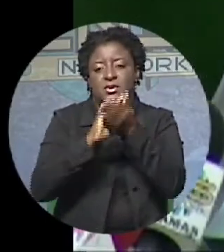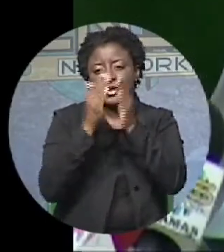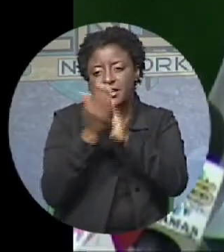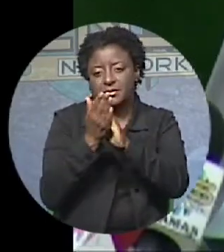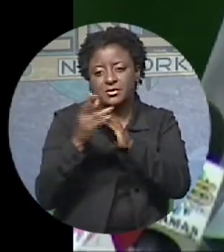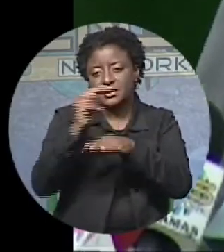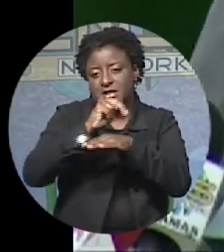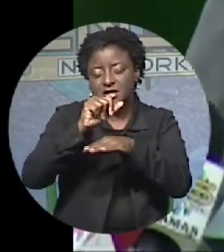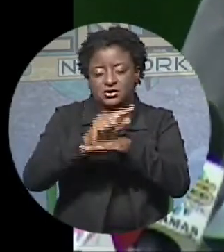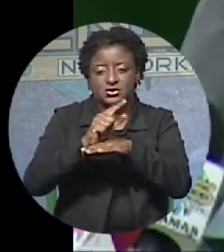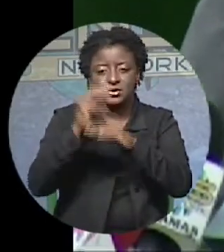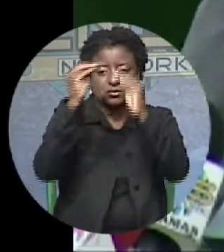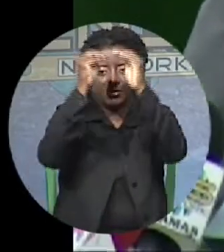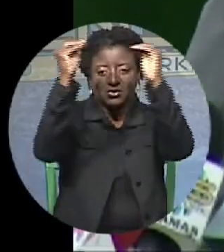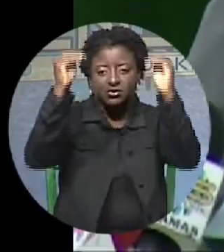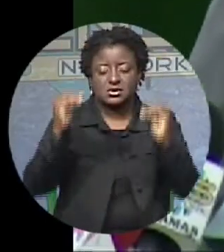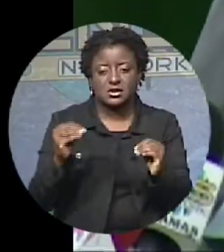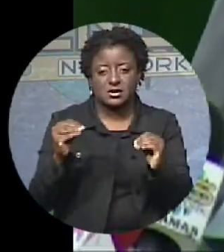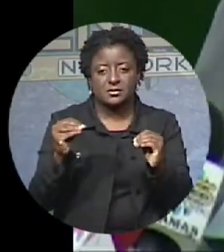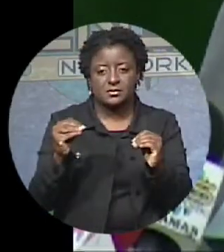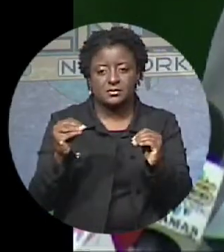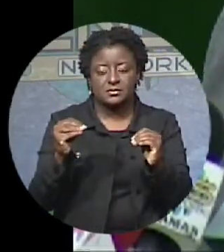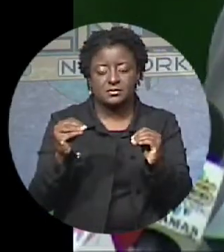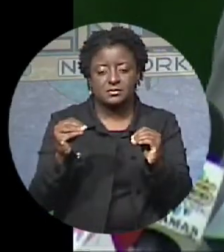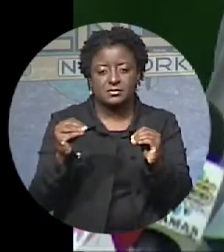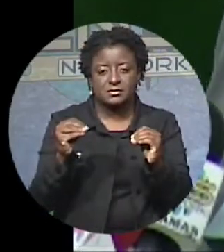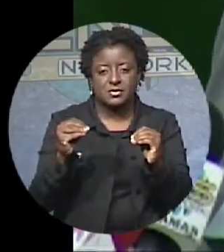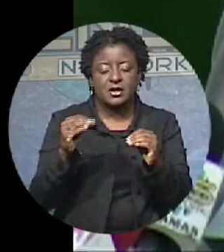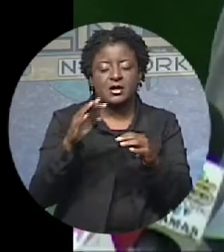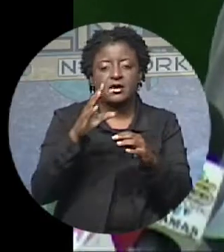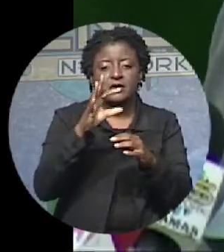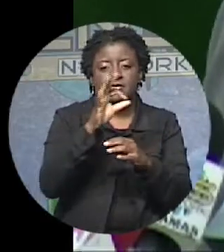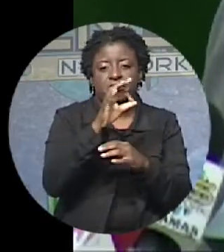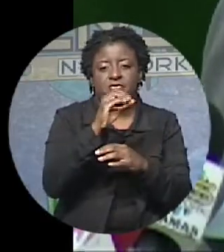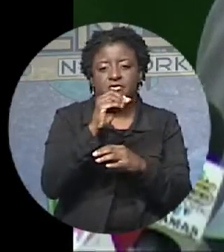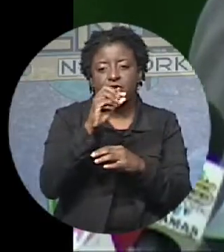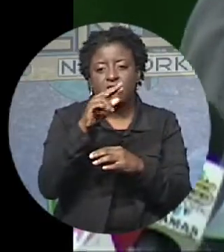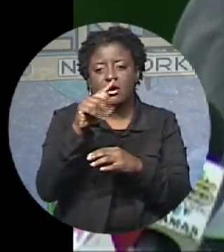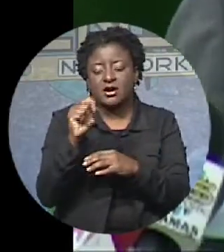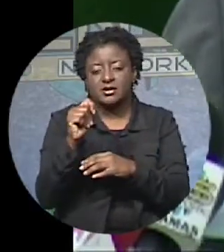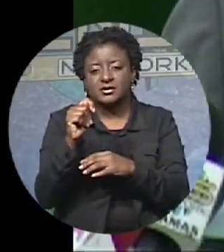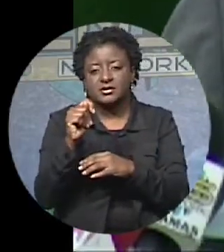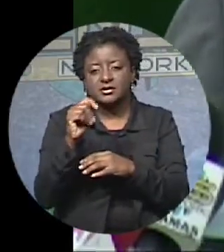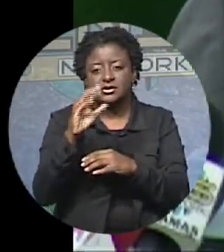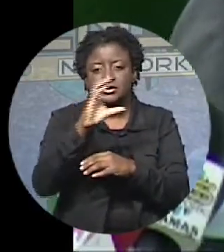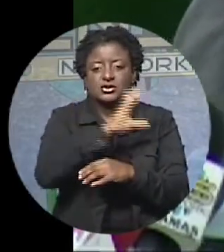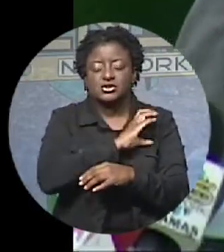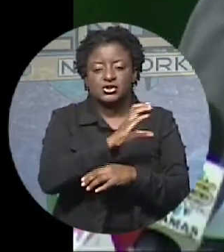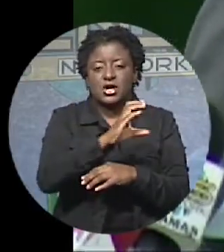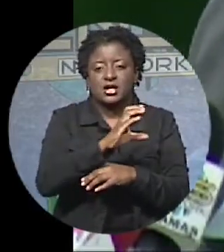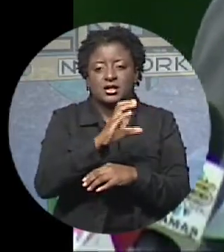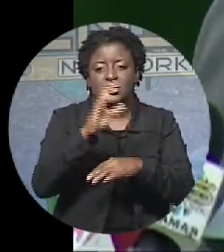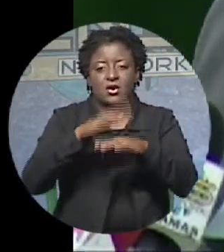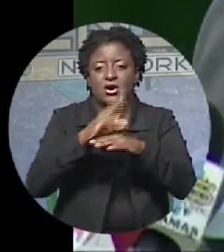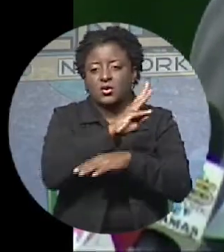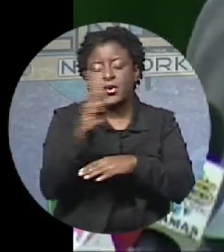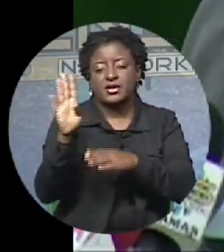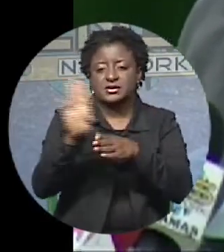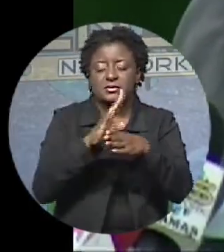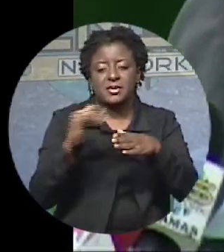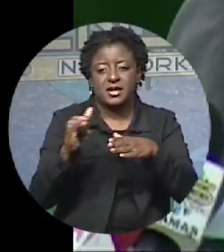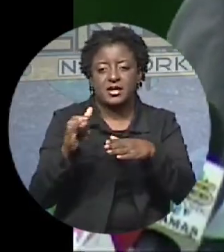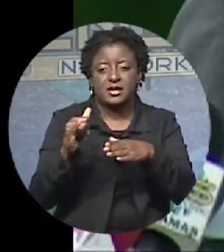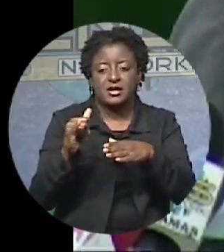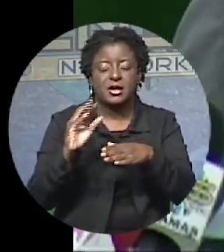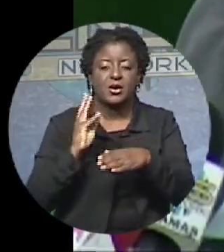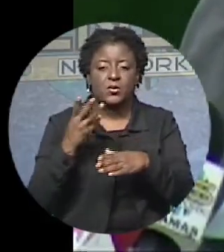Fort Charlotte complex on West Bay Street is the largest single heritage attraction in the city of Nassau. We plan to bring life to